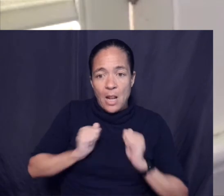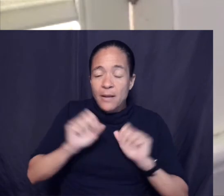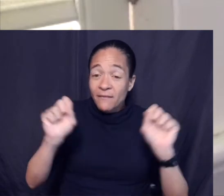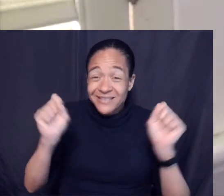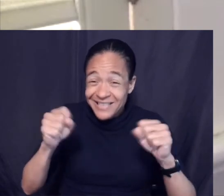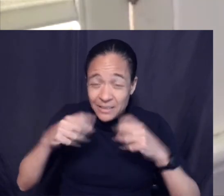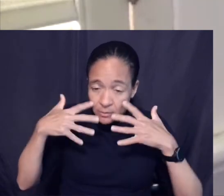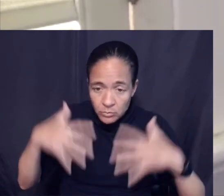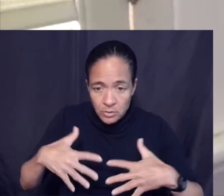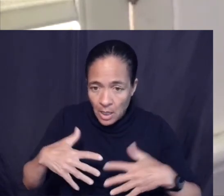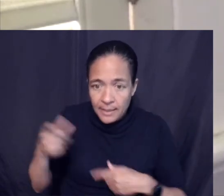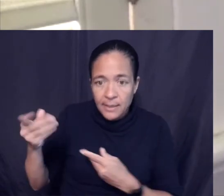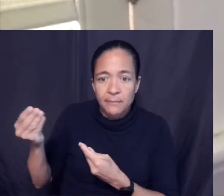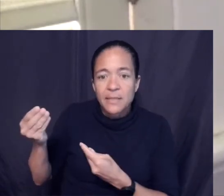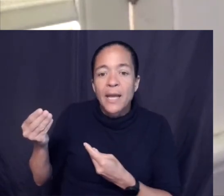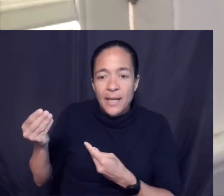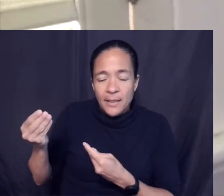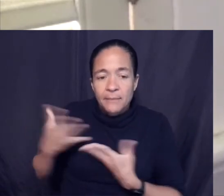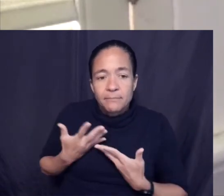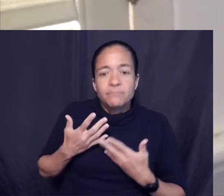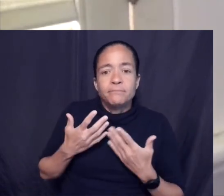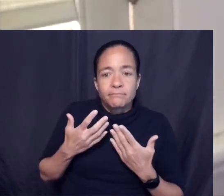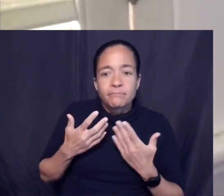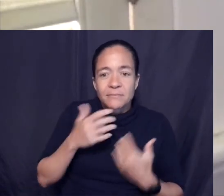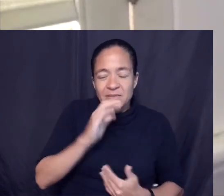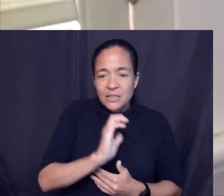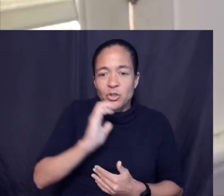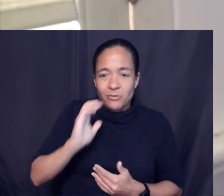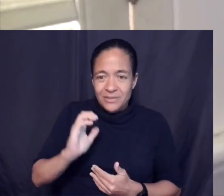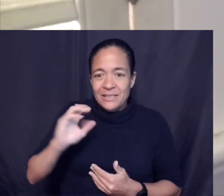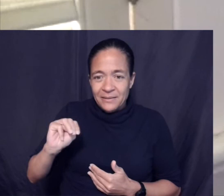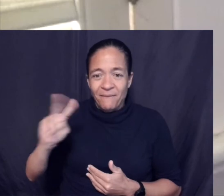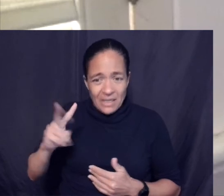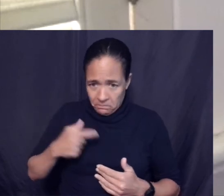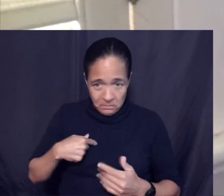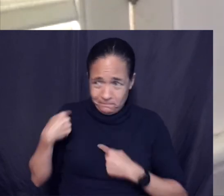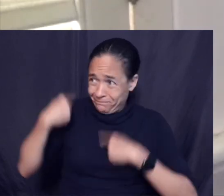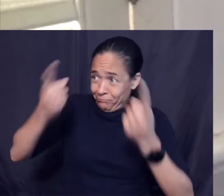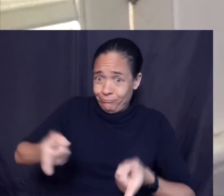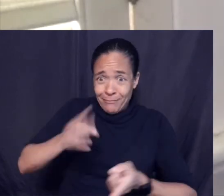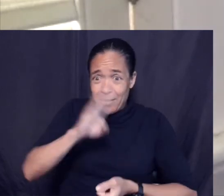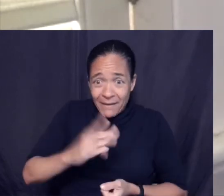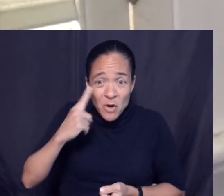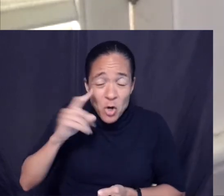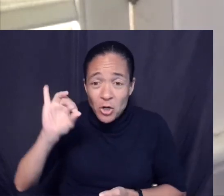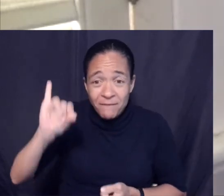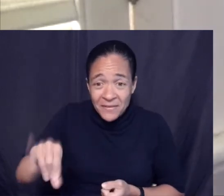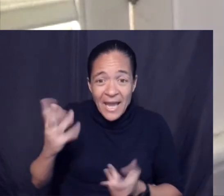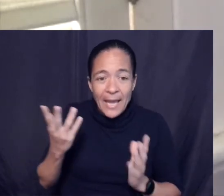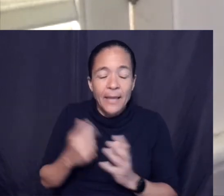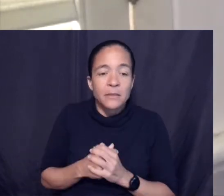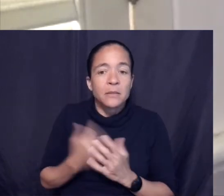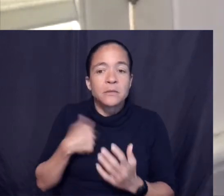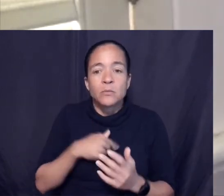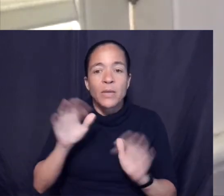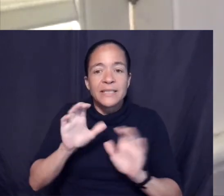very shocking. They gave us the diagnosis of congenital CMV, and we'd never heard of that before.